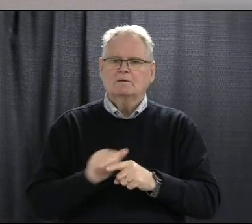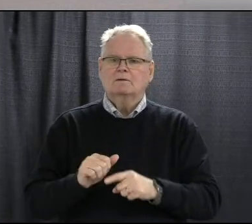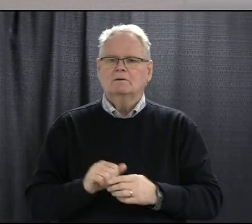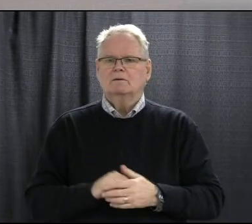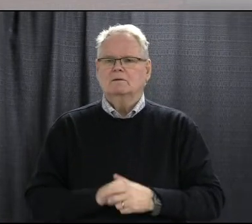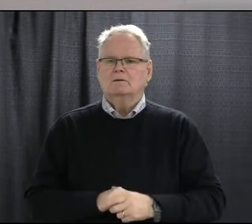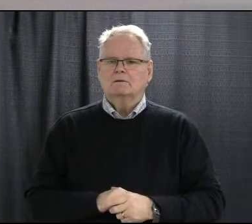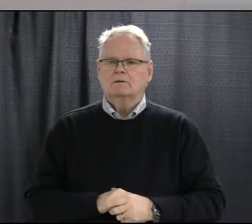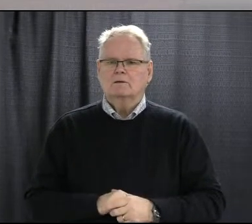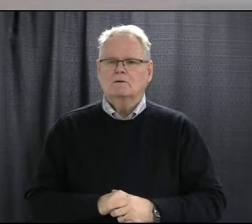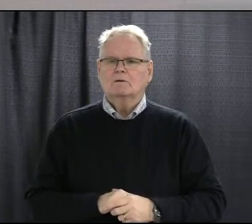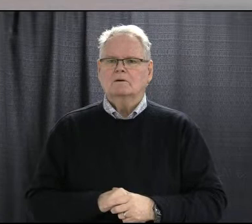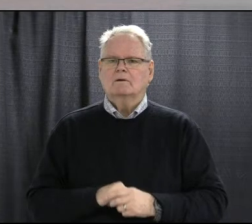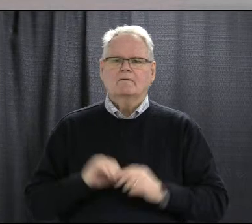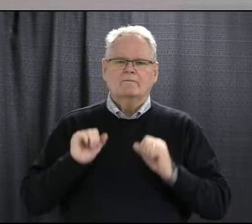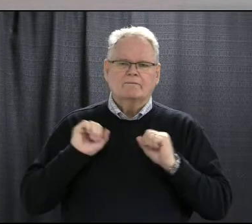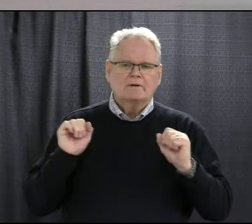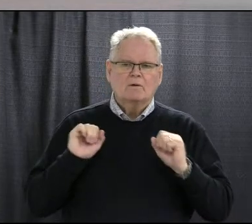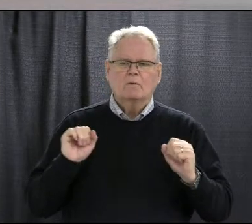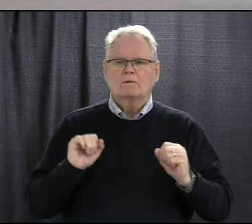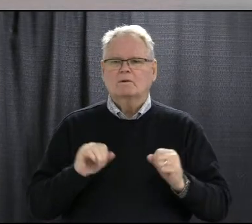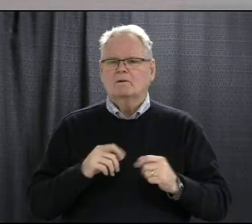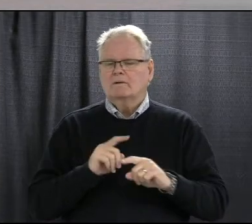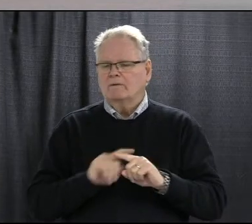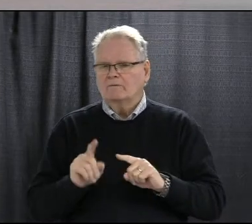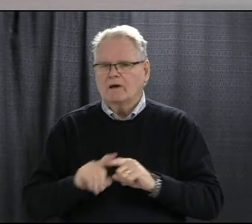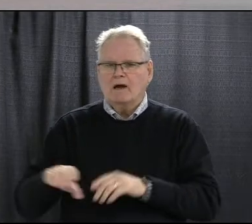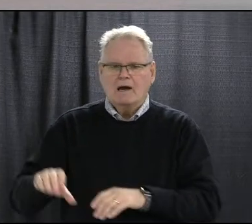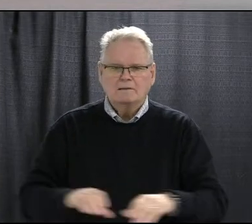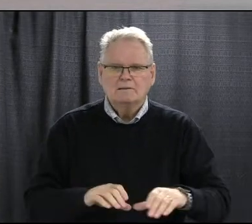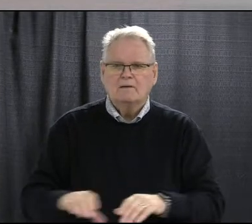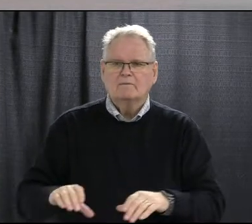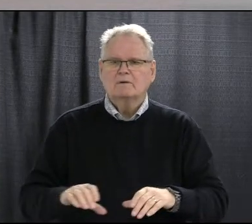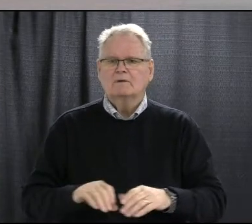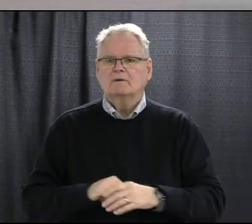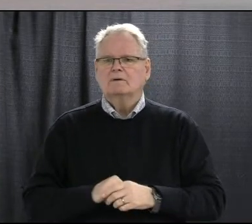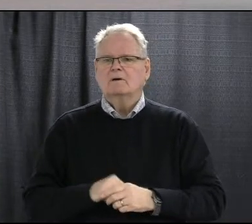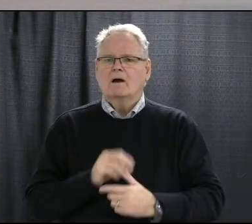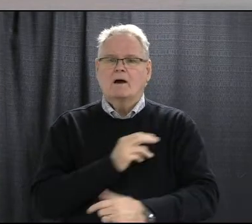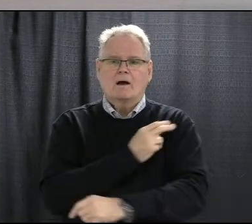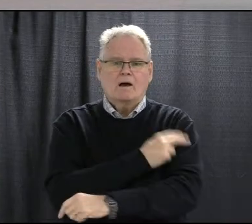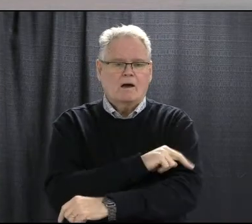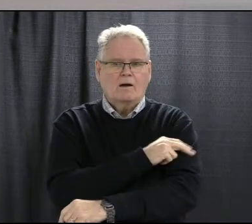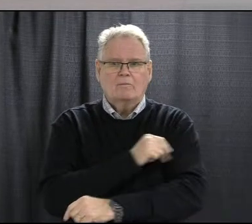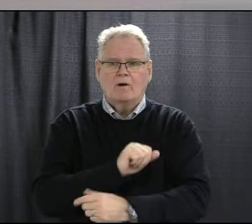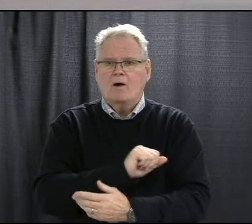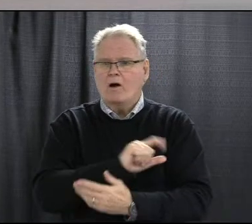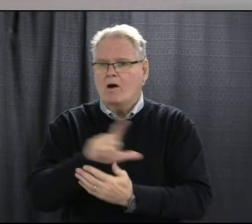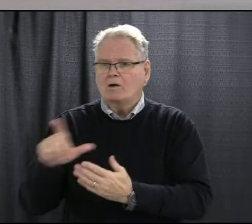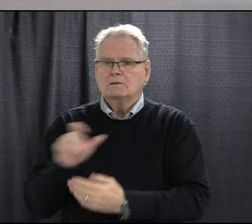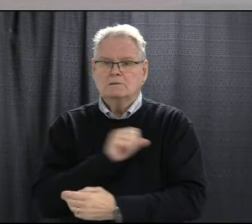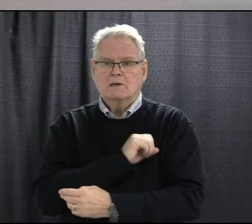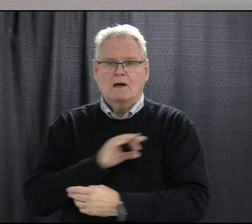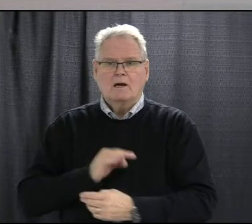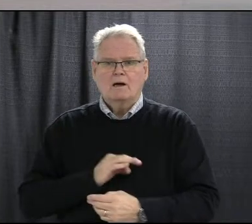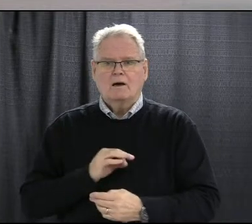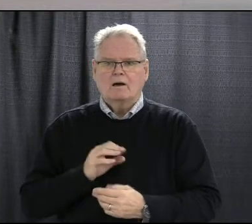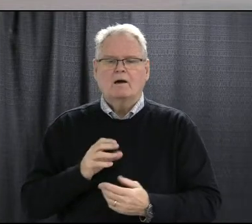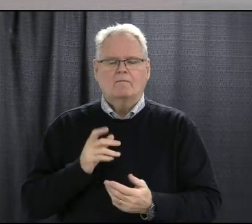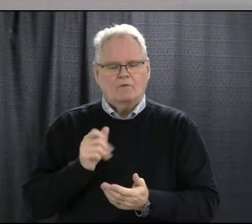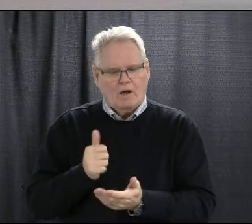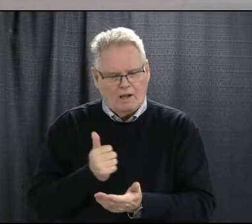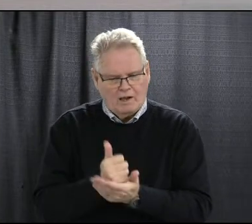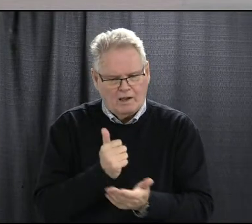physiotherapy, occupational therapy, recreation in our hospital settings. So it's really about maintaining function so that when people come to